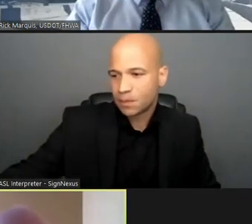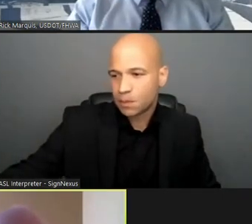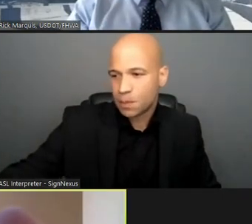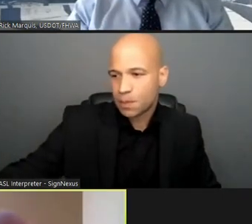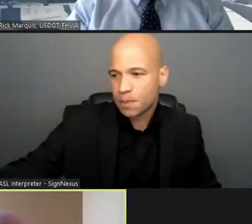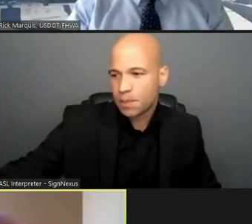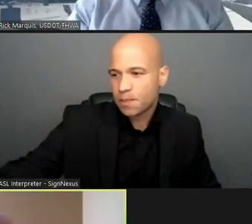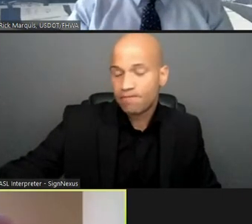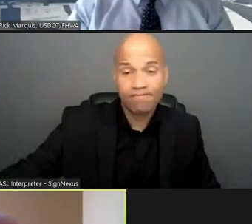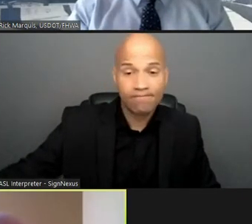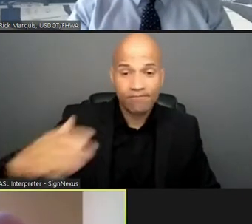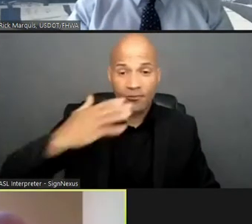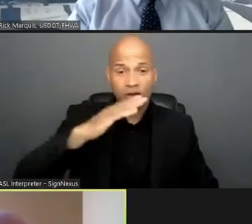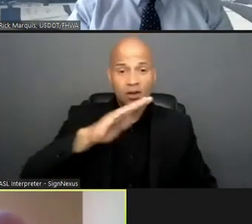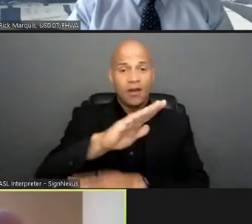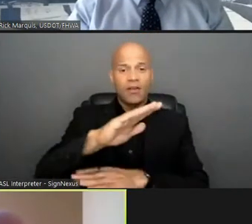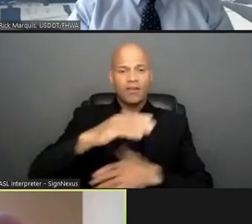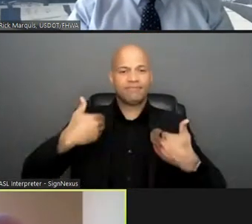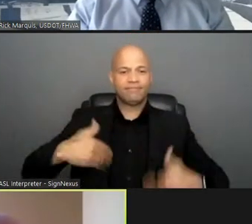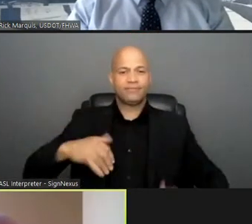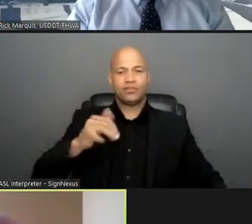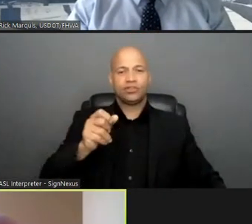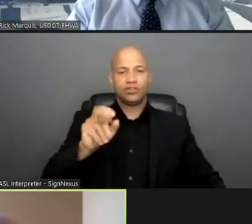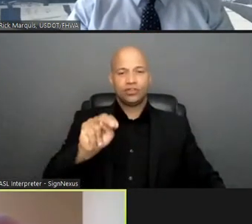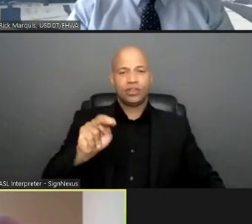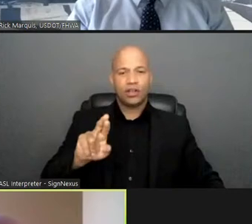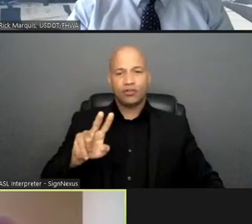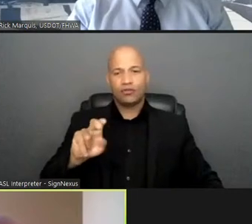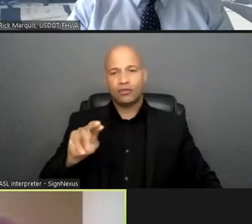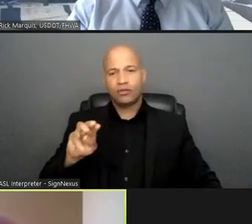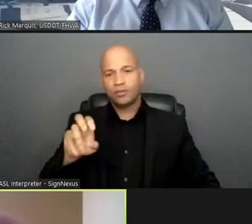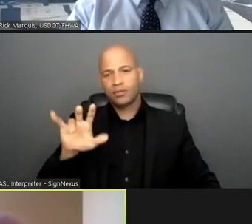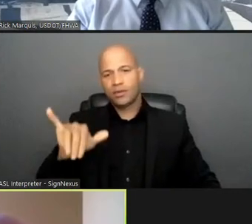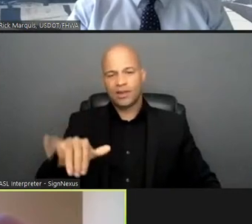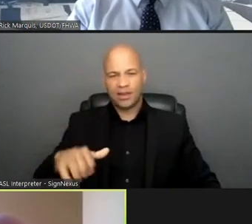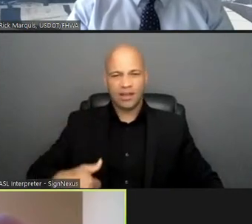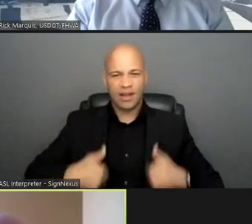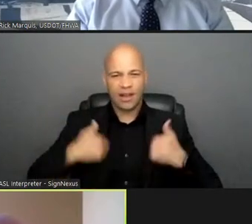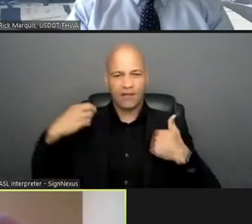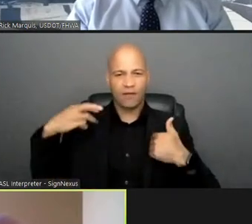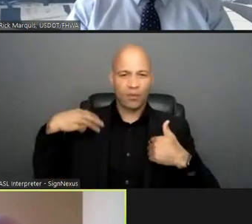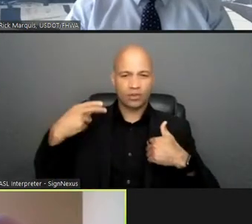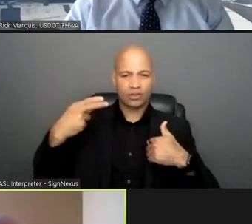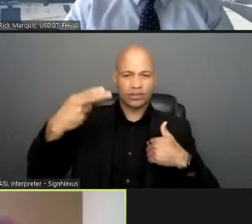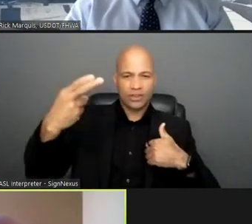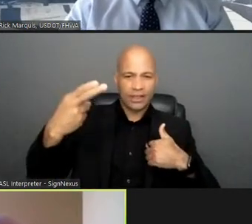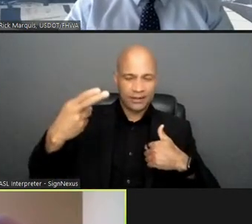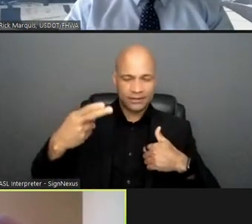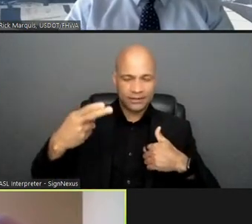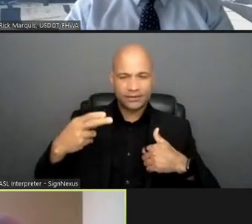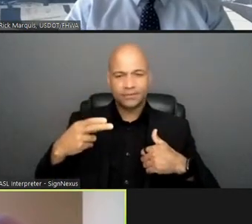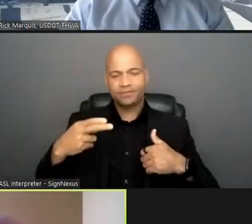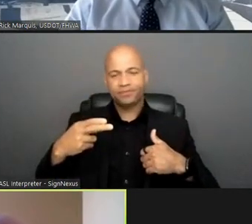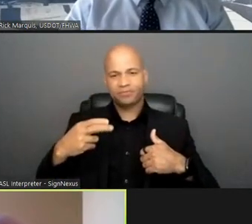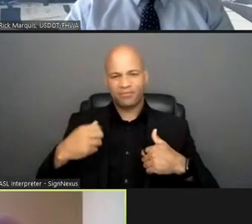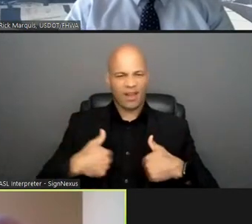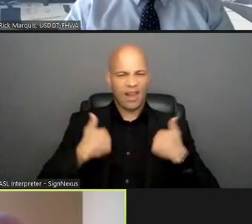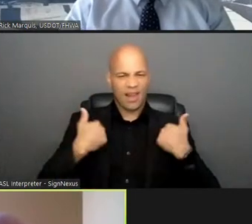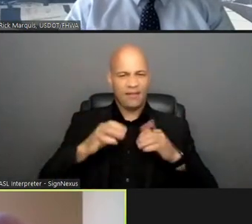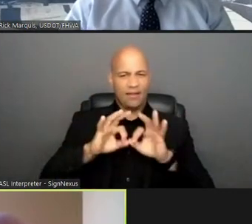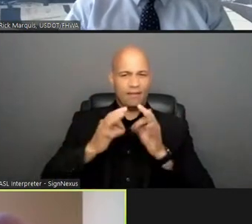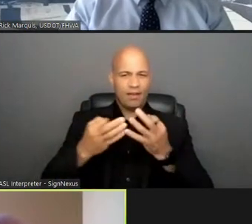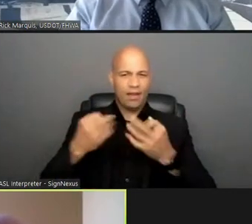good afternoon I'm John Rumley and I am a resident of Washington Heights where I have lived with my family since the